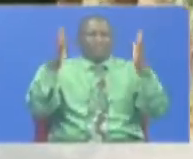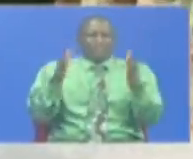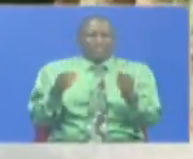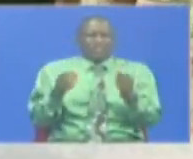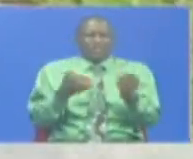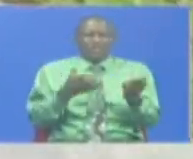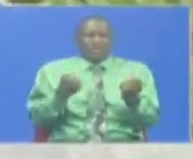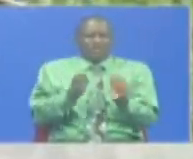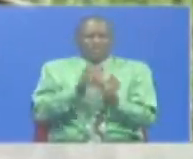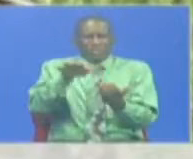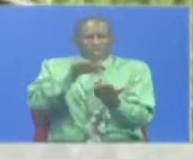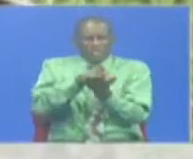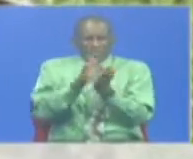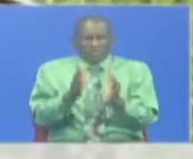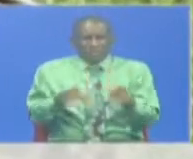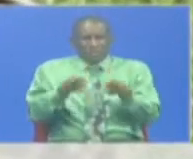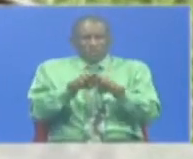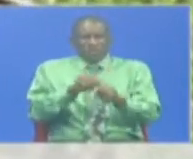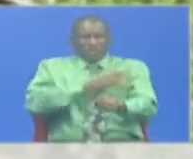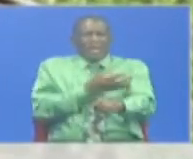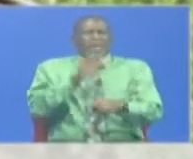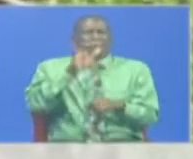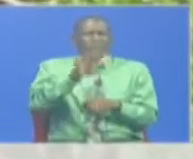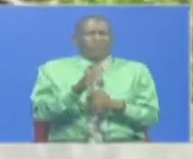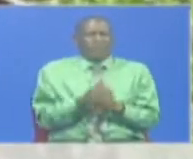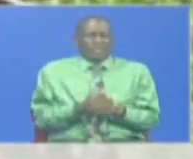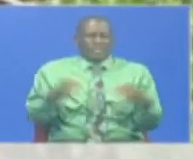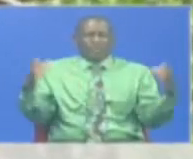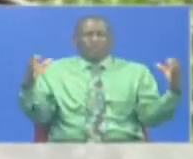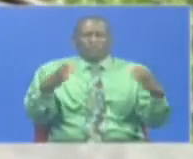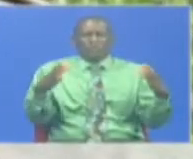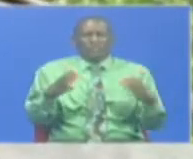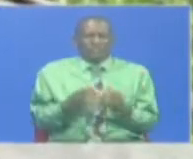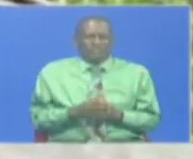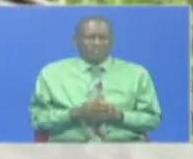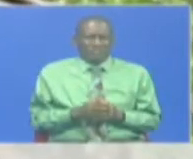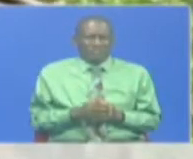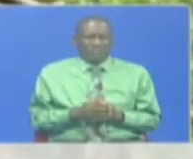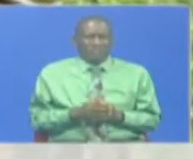keepers. We are also empowering the community